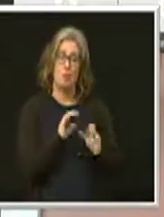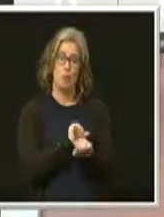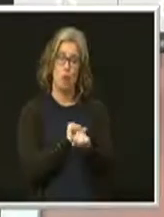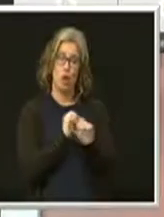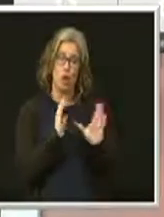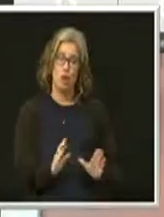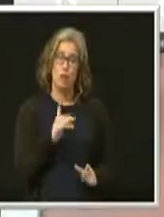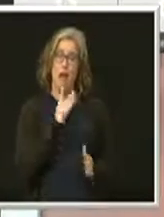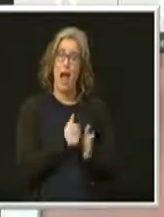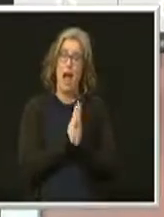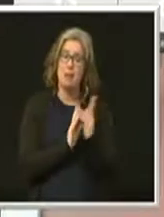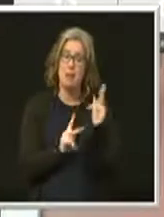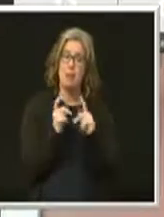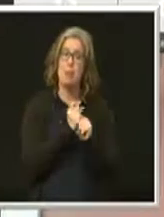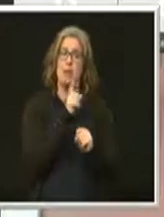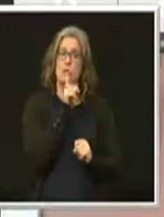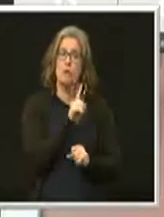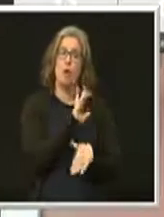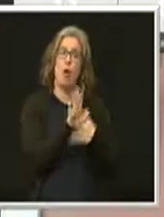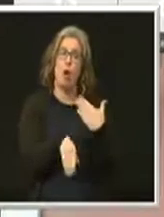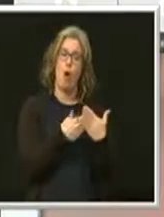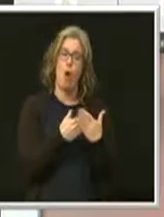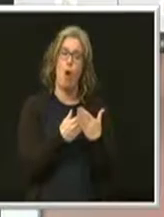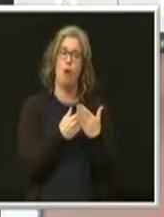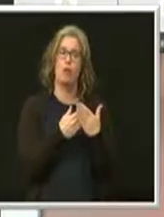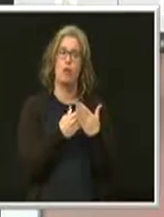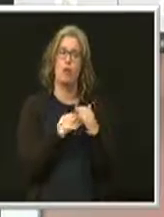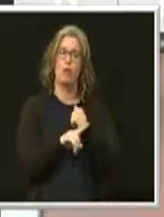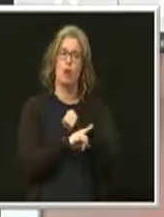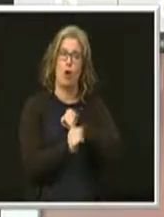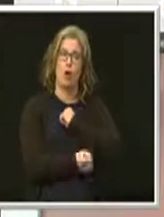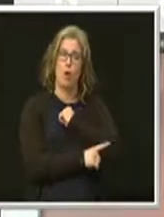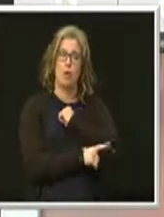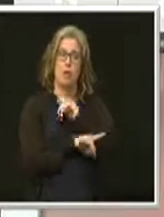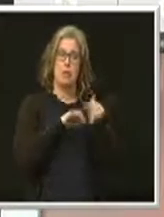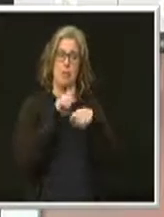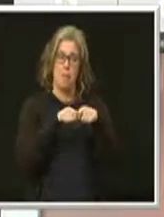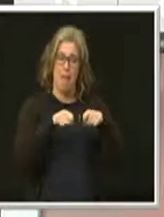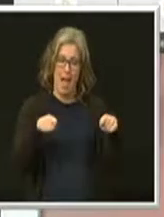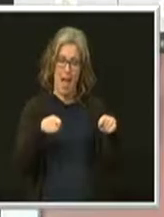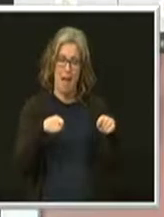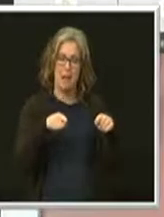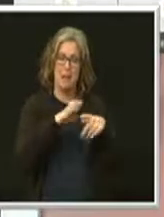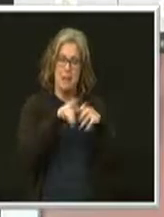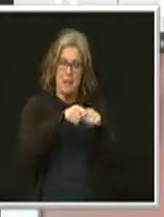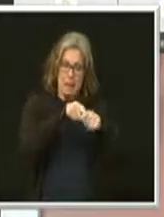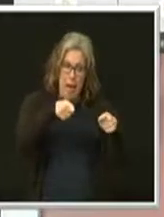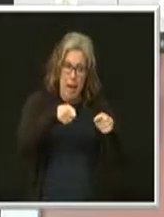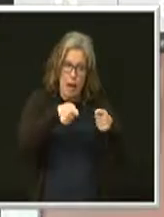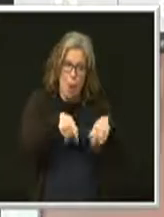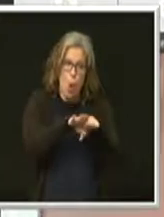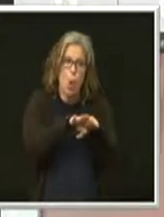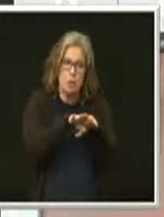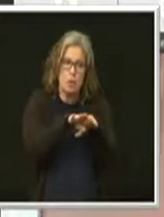asking residents to make sure that all household garbage is bagged and tied